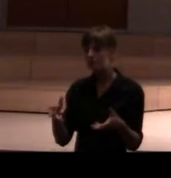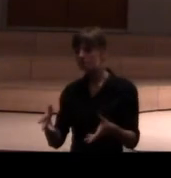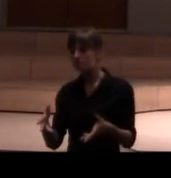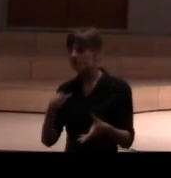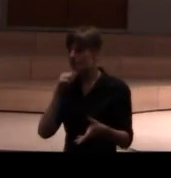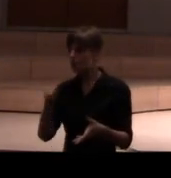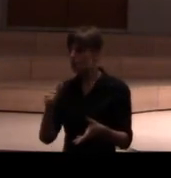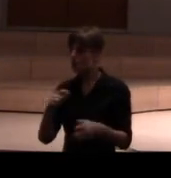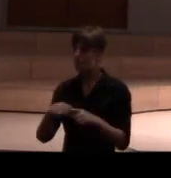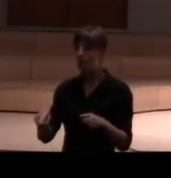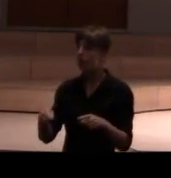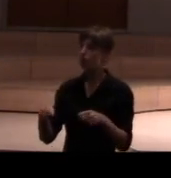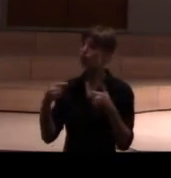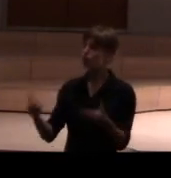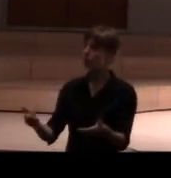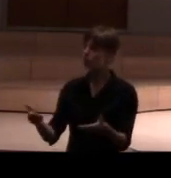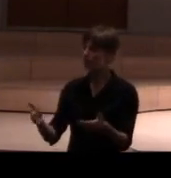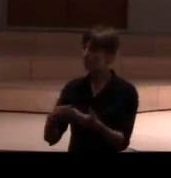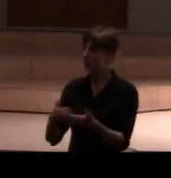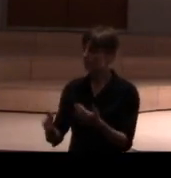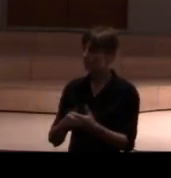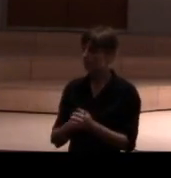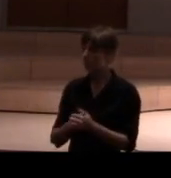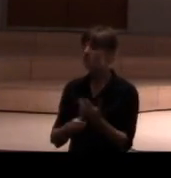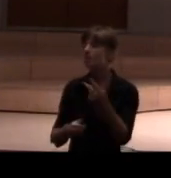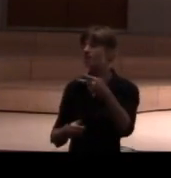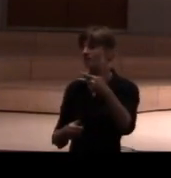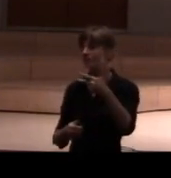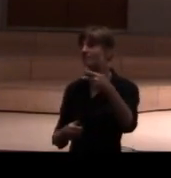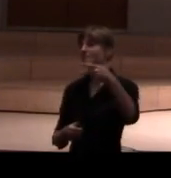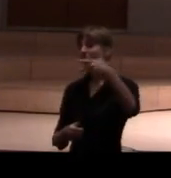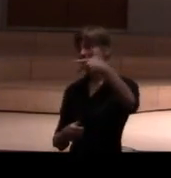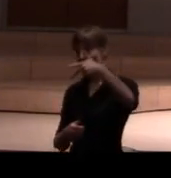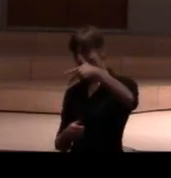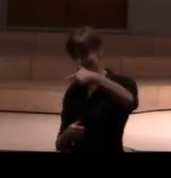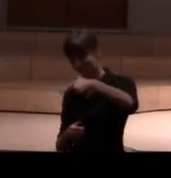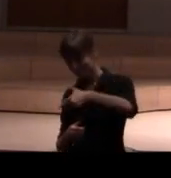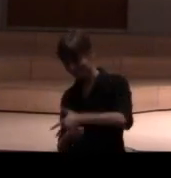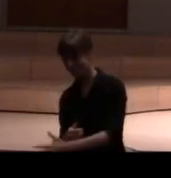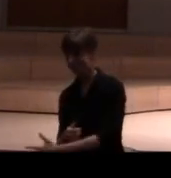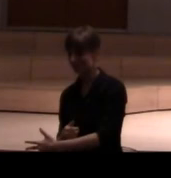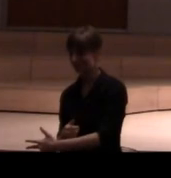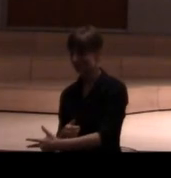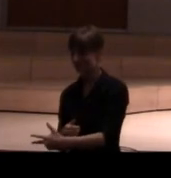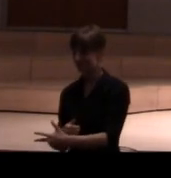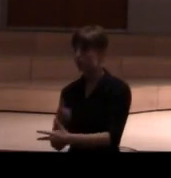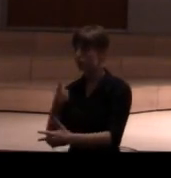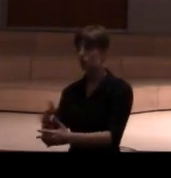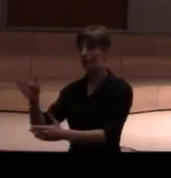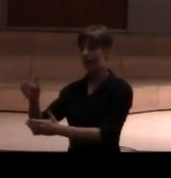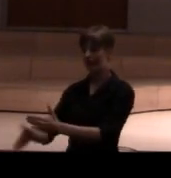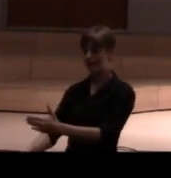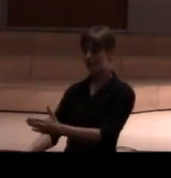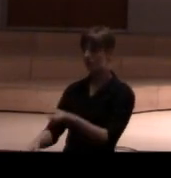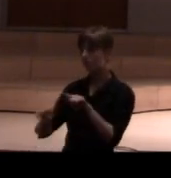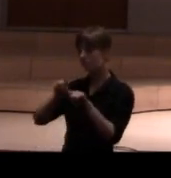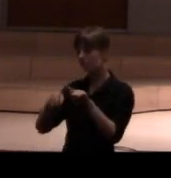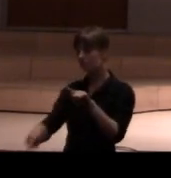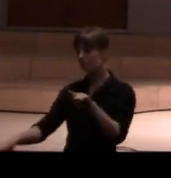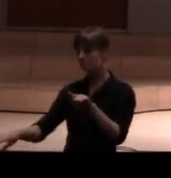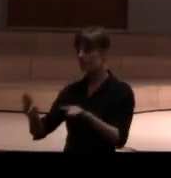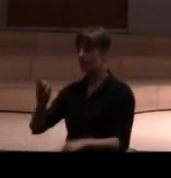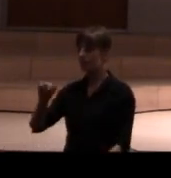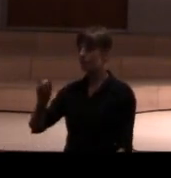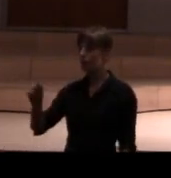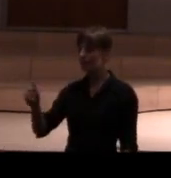down. This brings us to the part of the roller coaster that glides down and out to the end. This is called falling